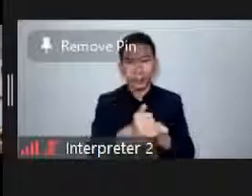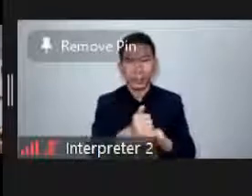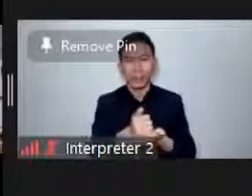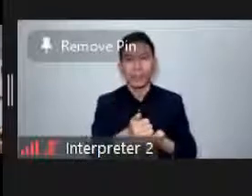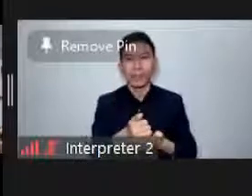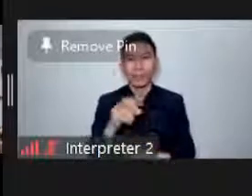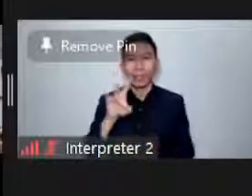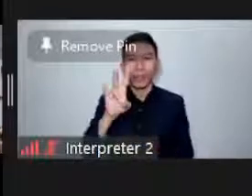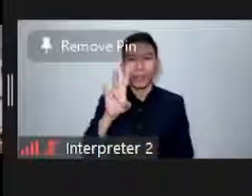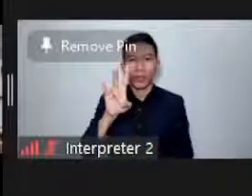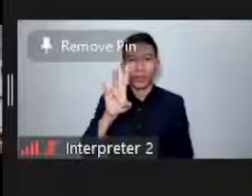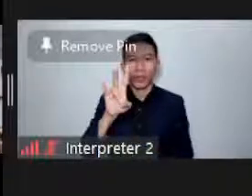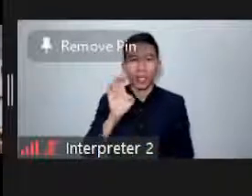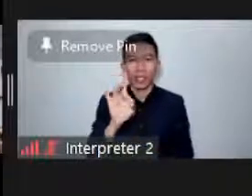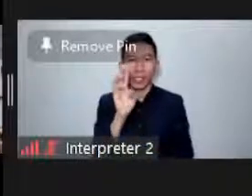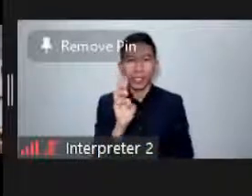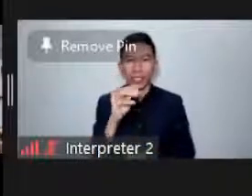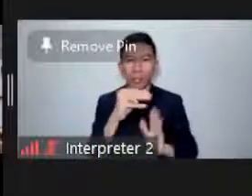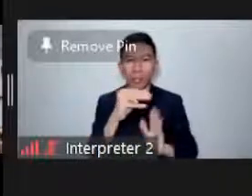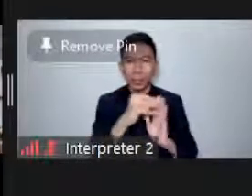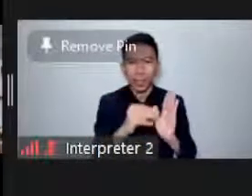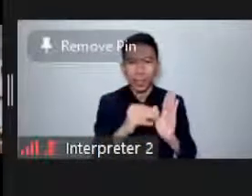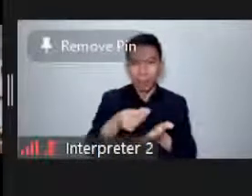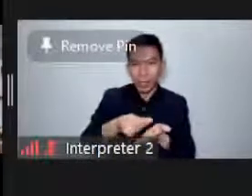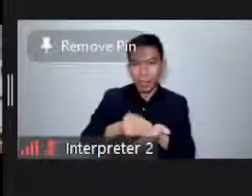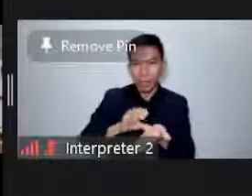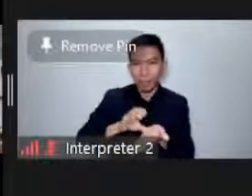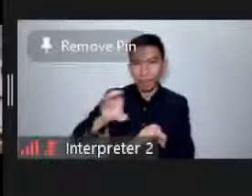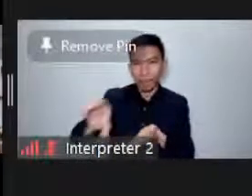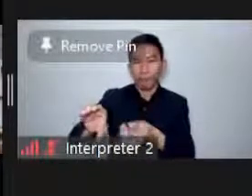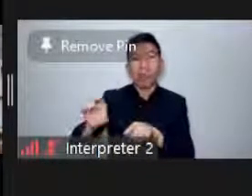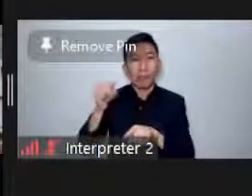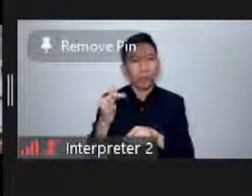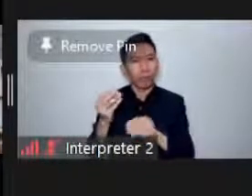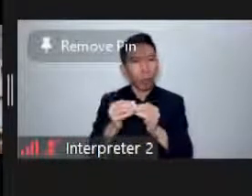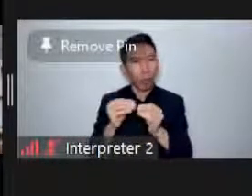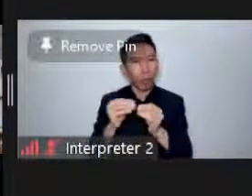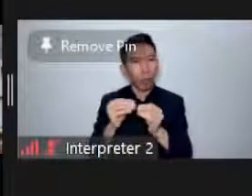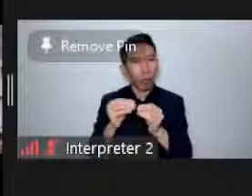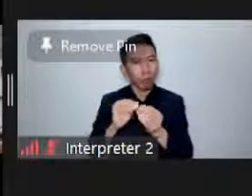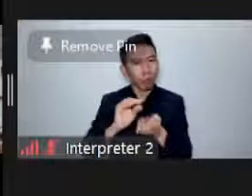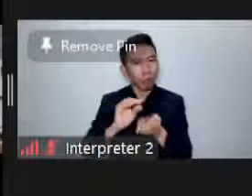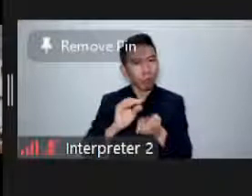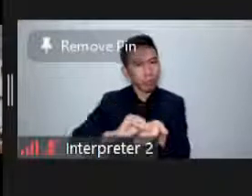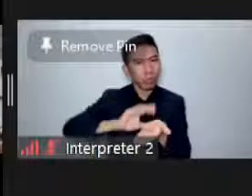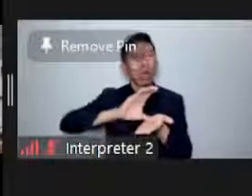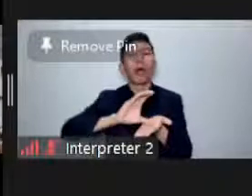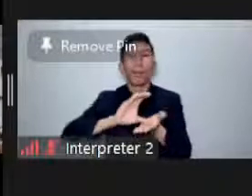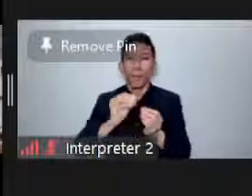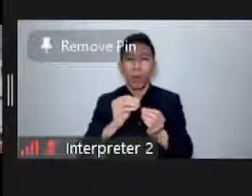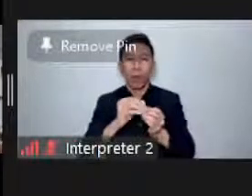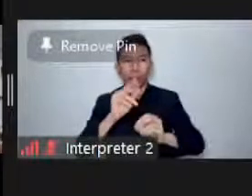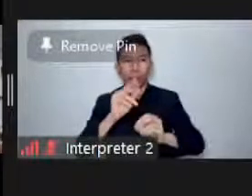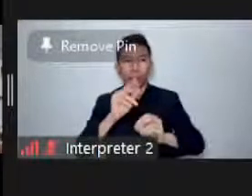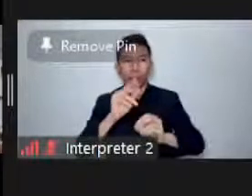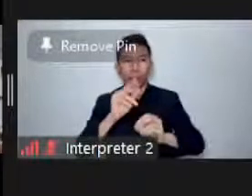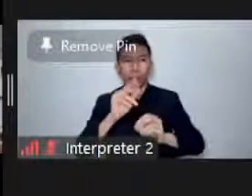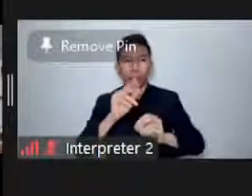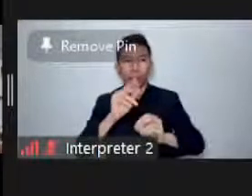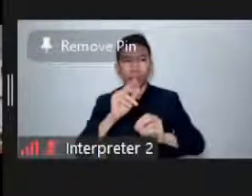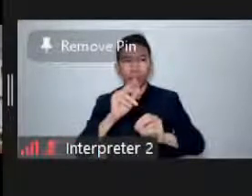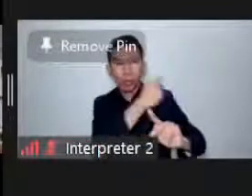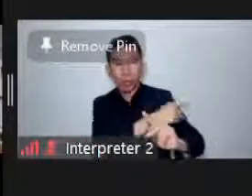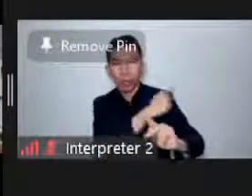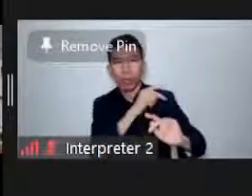budget for this. The higher the budget for this program, the more patients that we can help to alleviate their financial